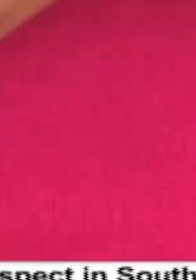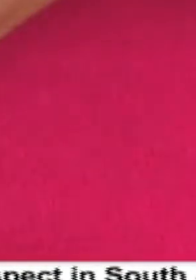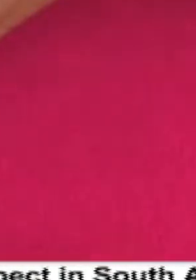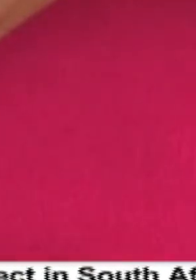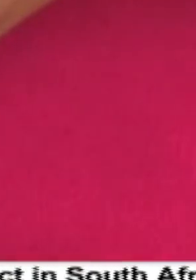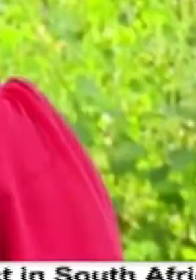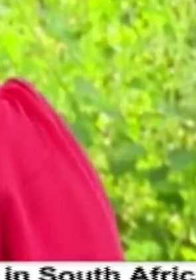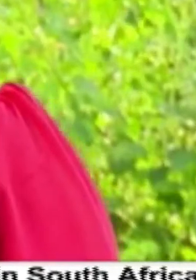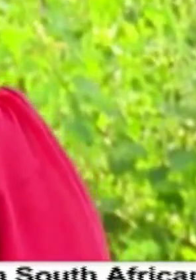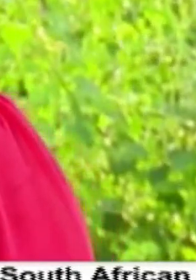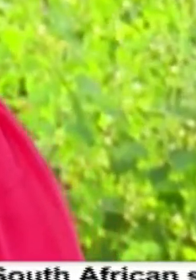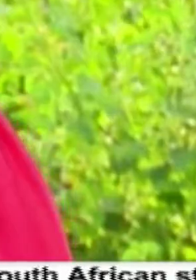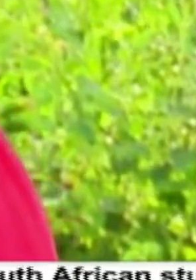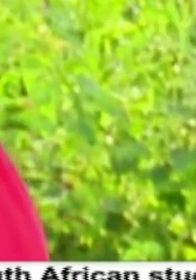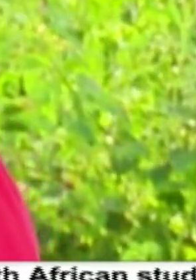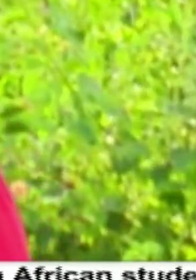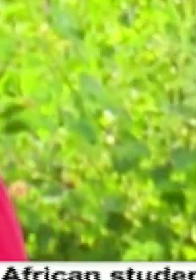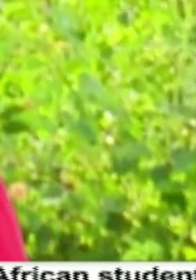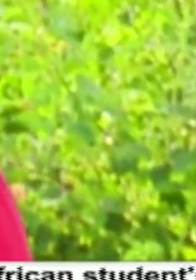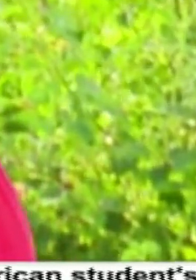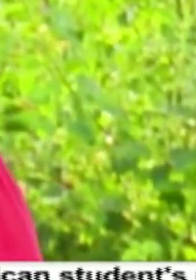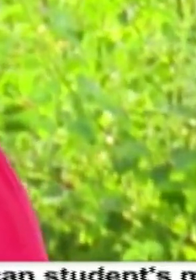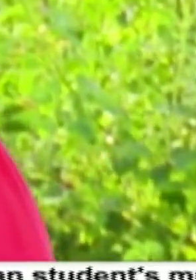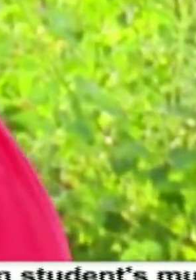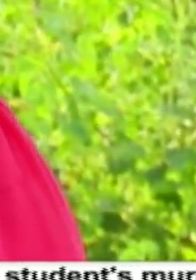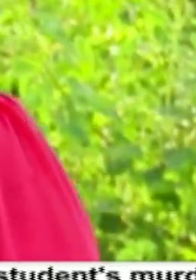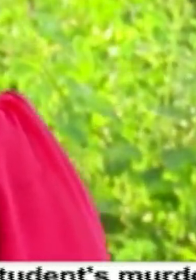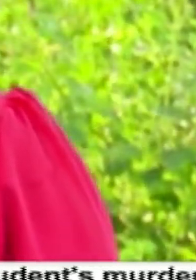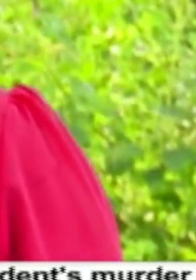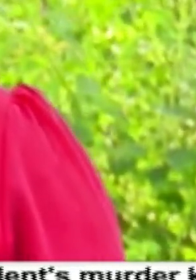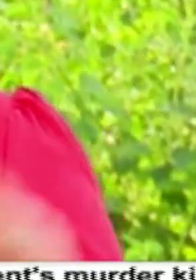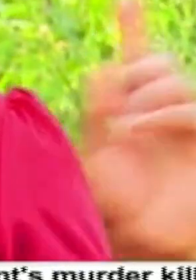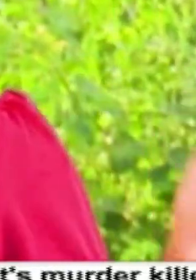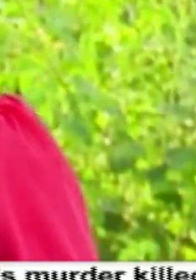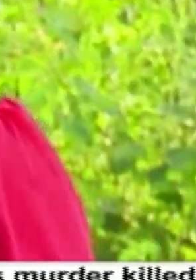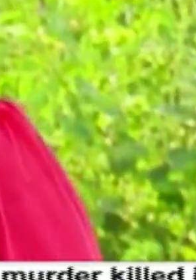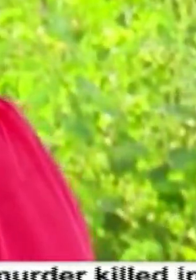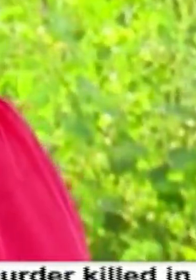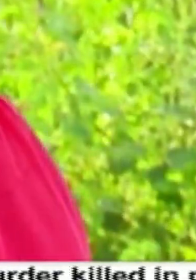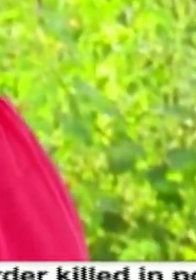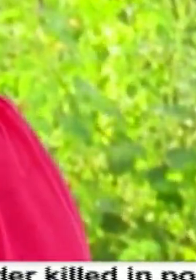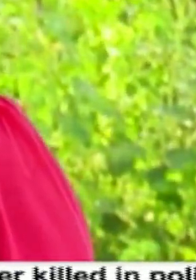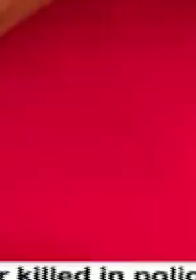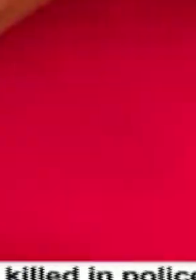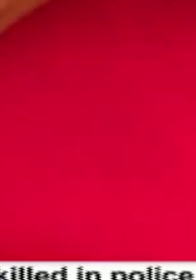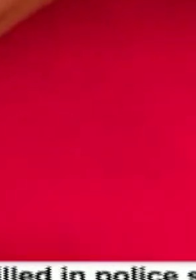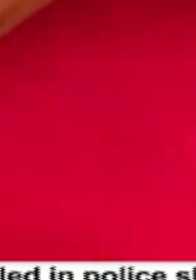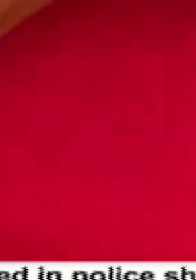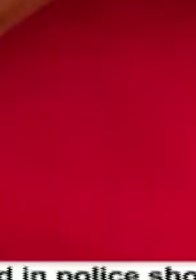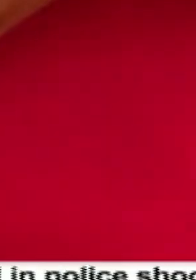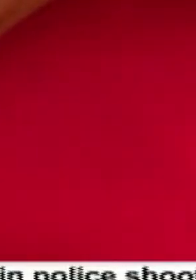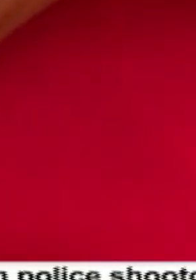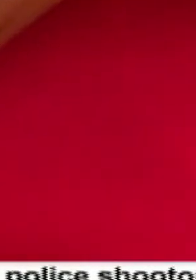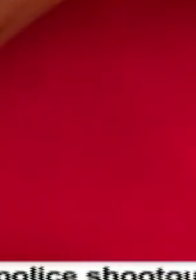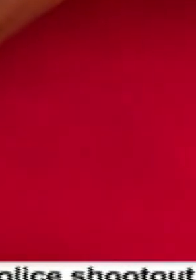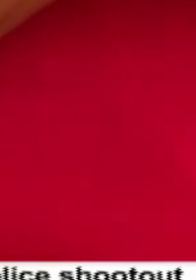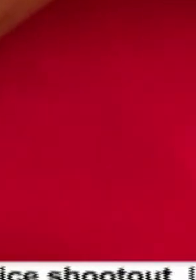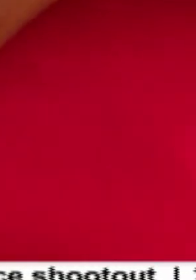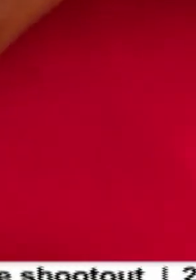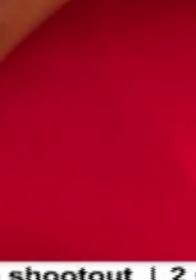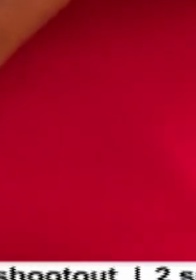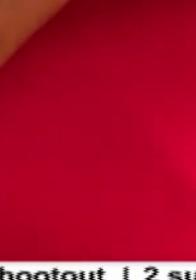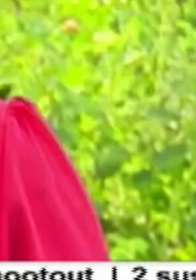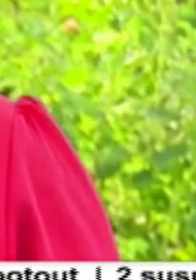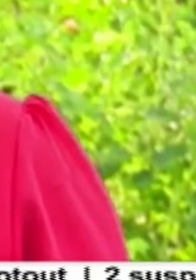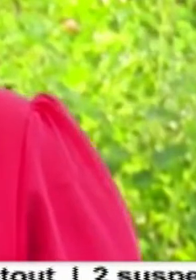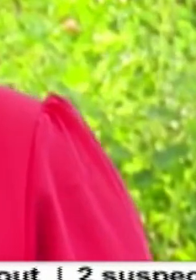dog. After kuniuma, tulirudi nyumbani, nikachukua pikipiki. Nikaenda hadi Bondo district. Within 30 minutes nilikuwa